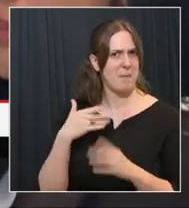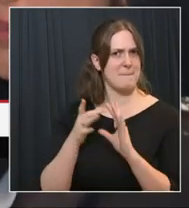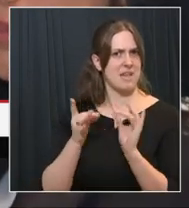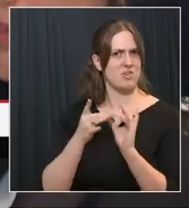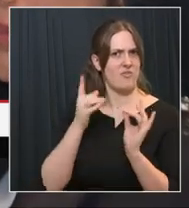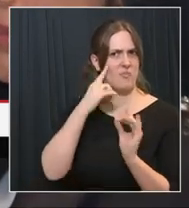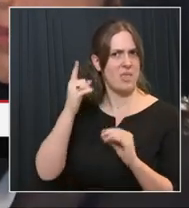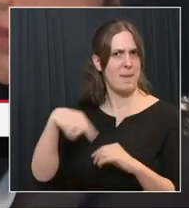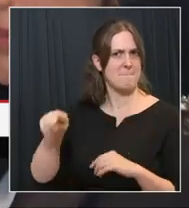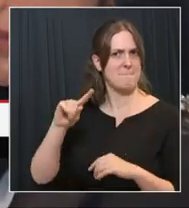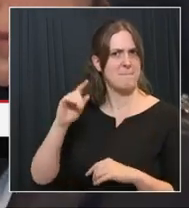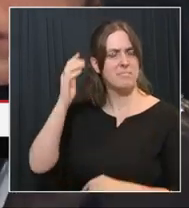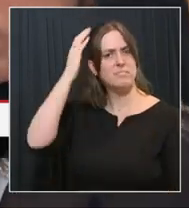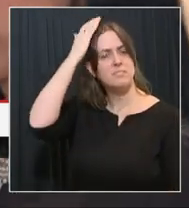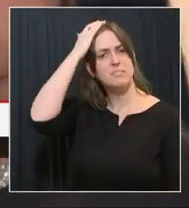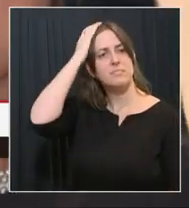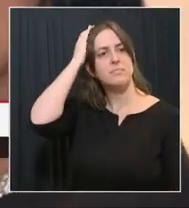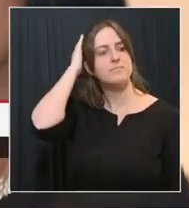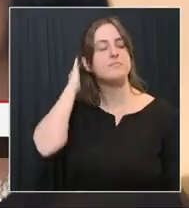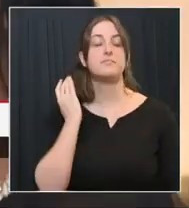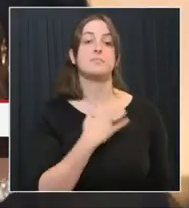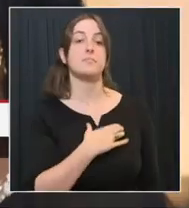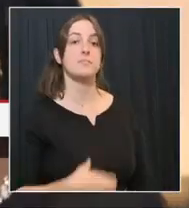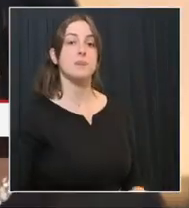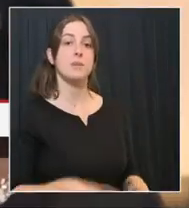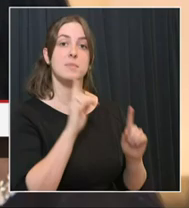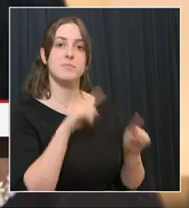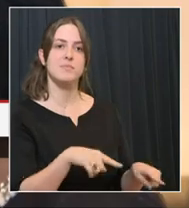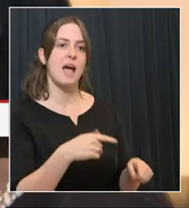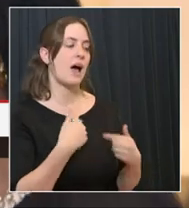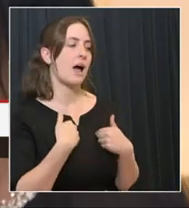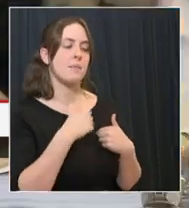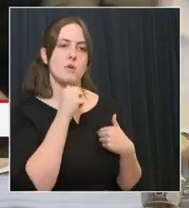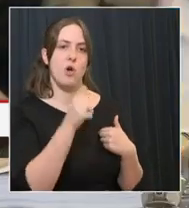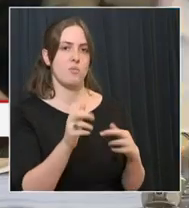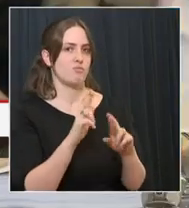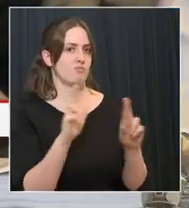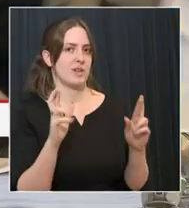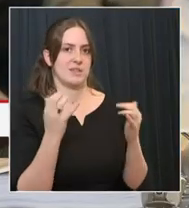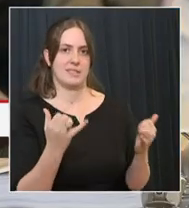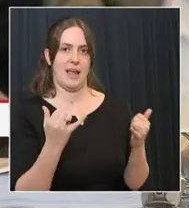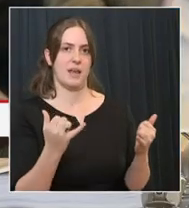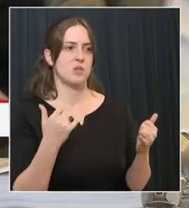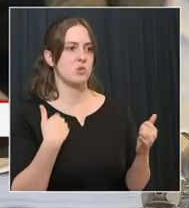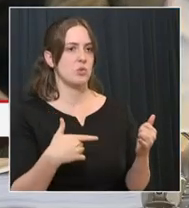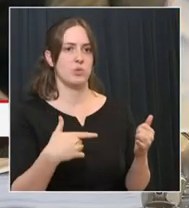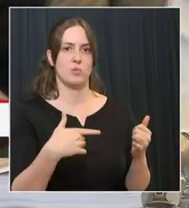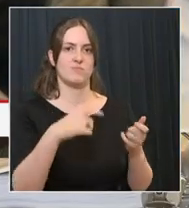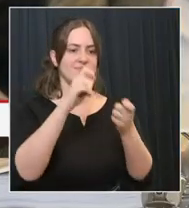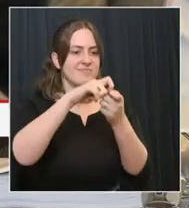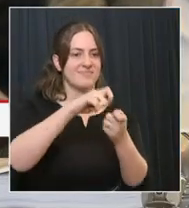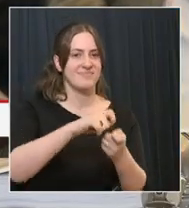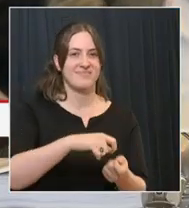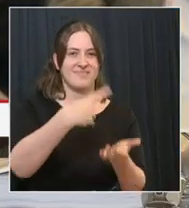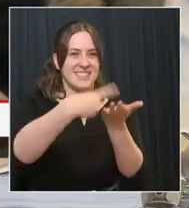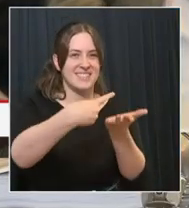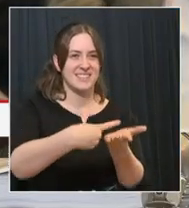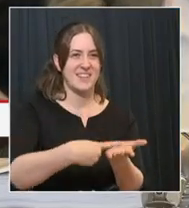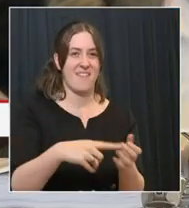things stand? I'm not prepared today to go through that entire